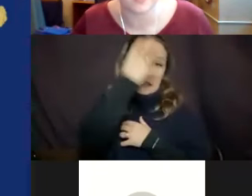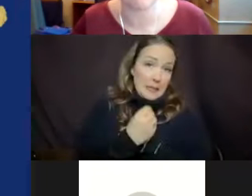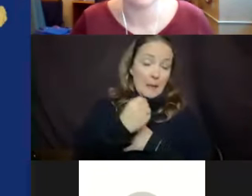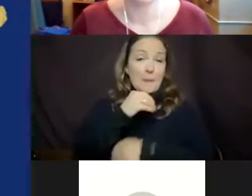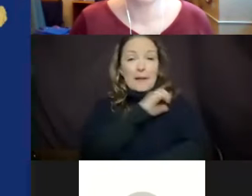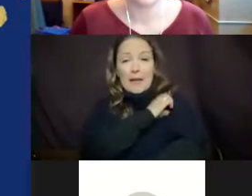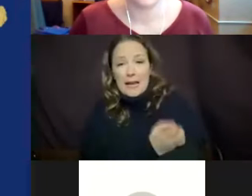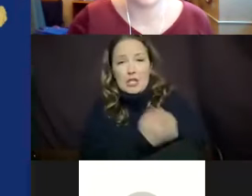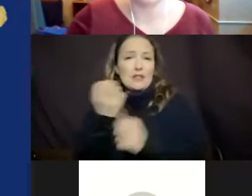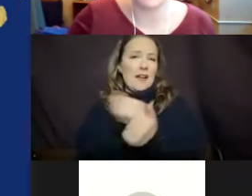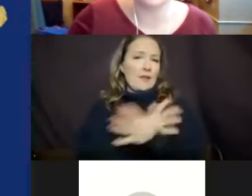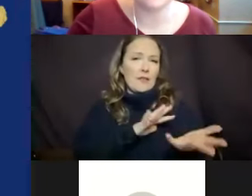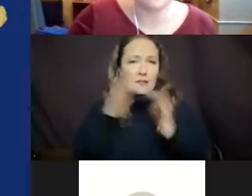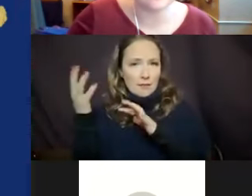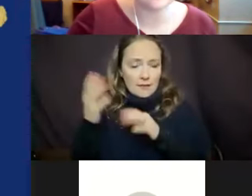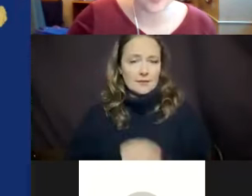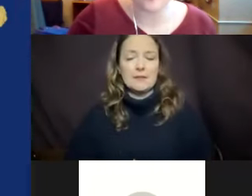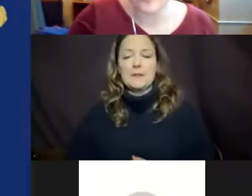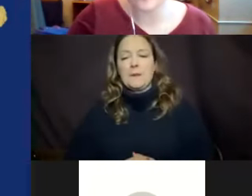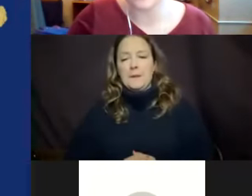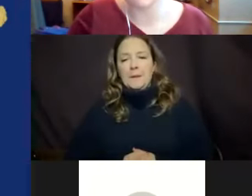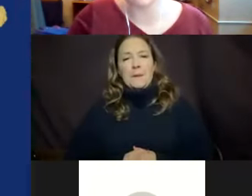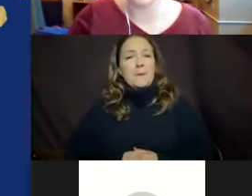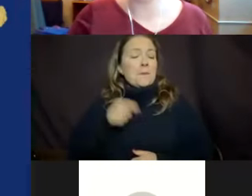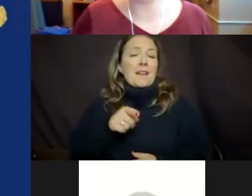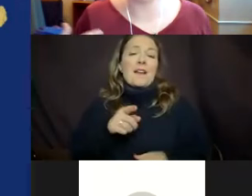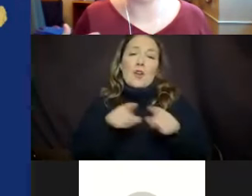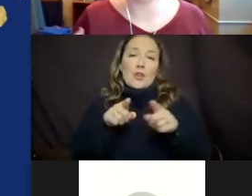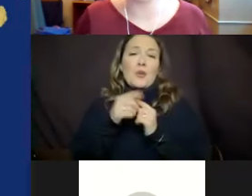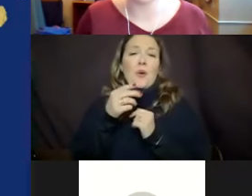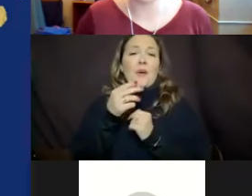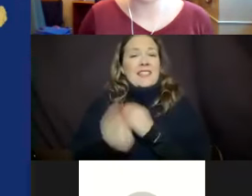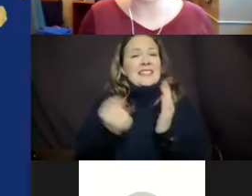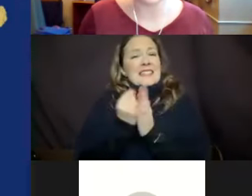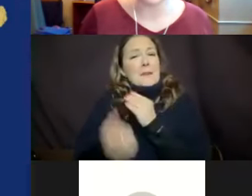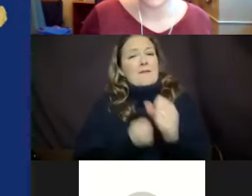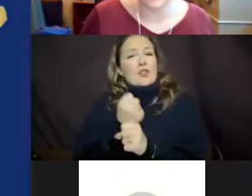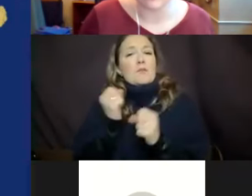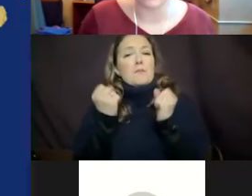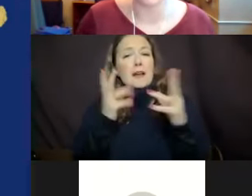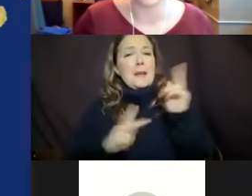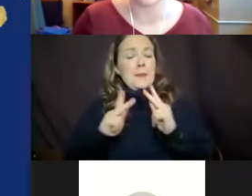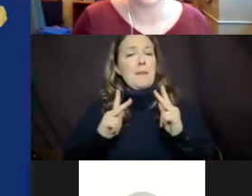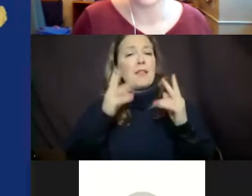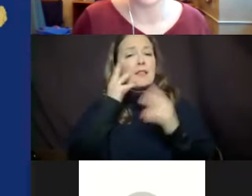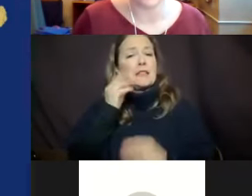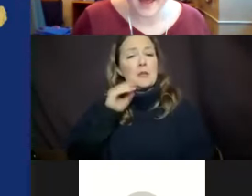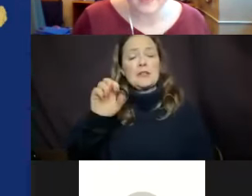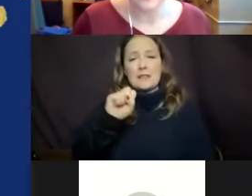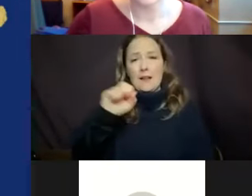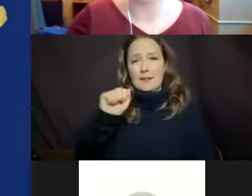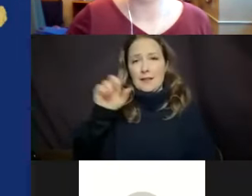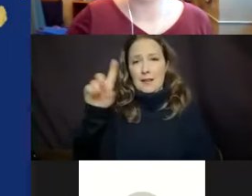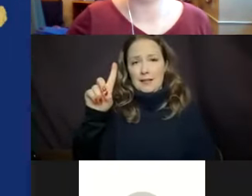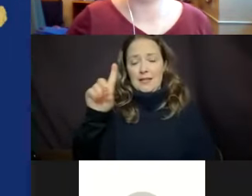this time. And this is also the time of year where people experience seasonal affective disorder, or